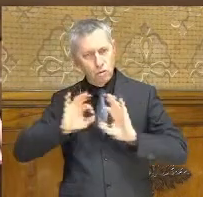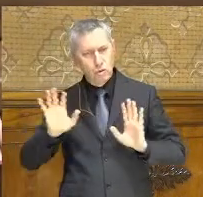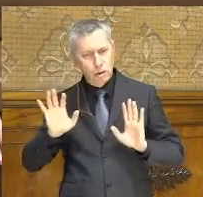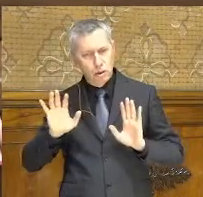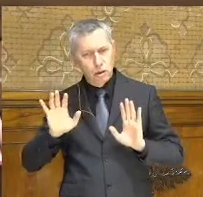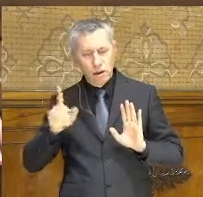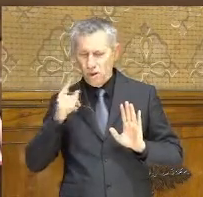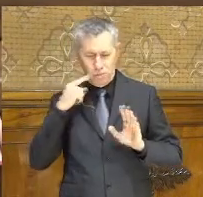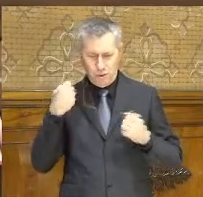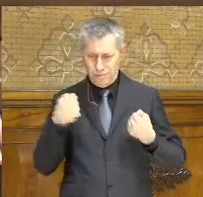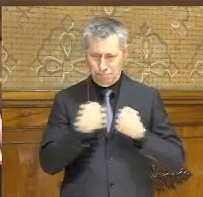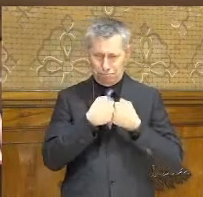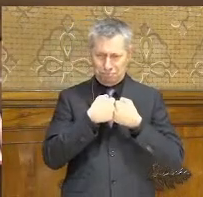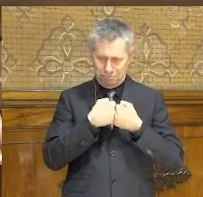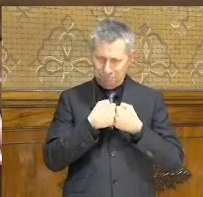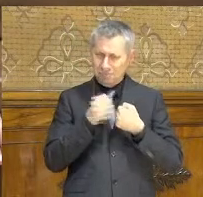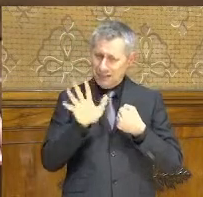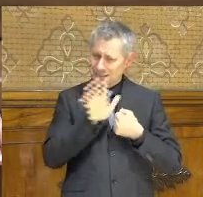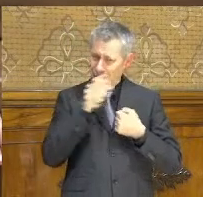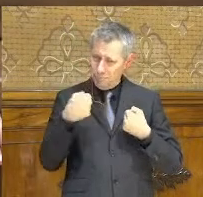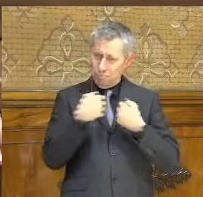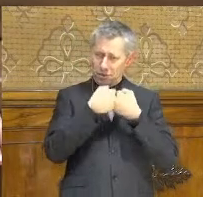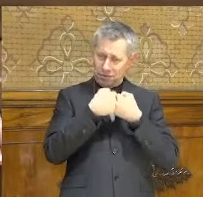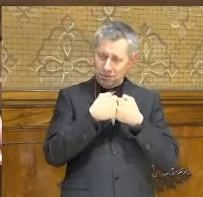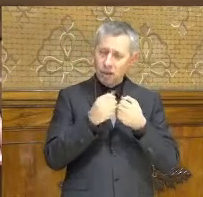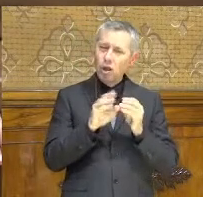opinion? How can we